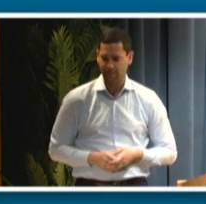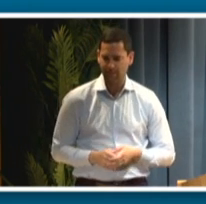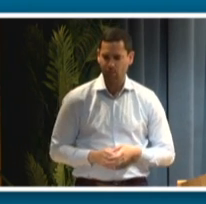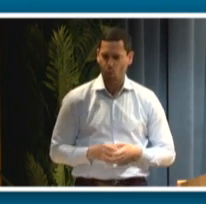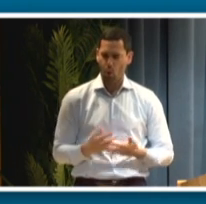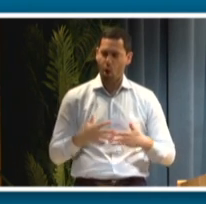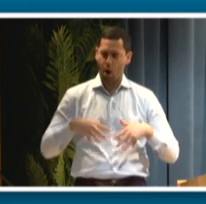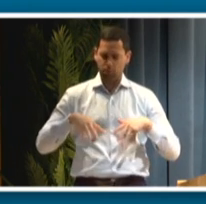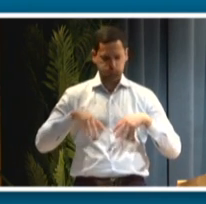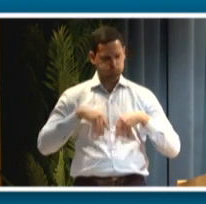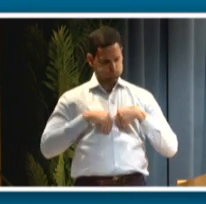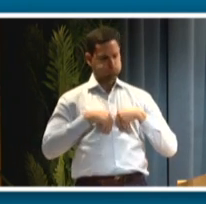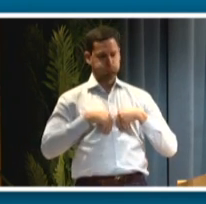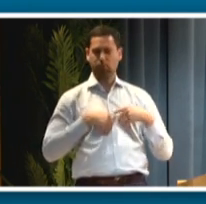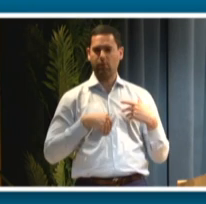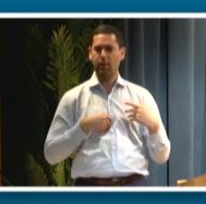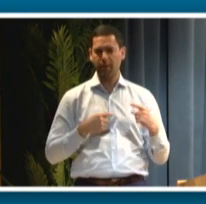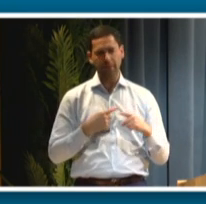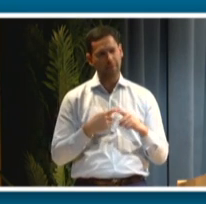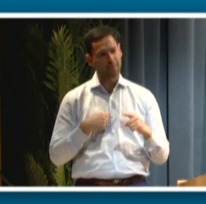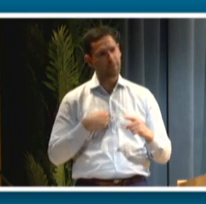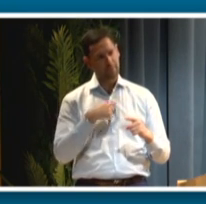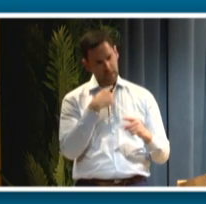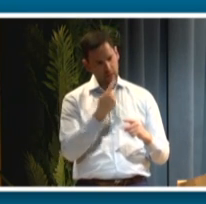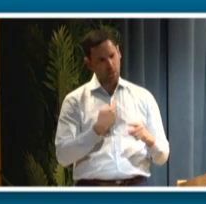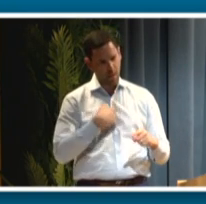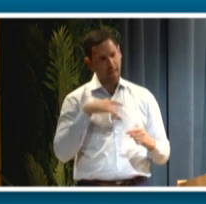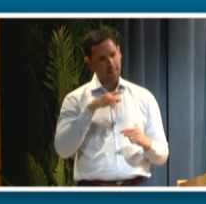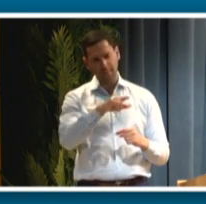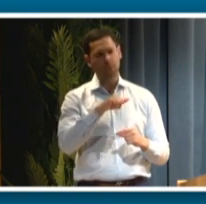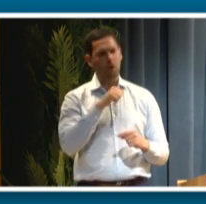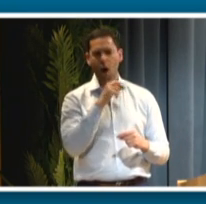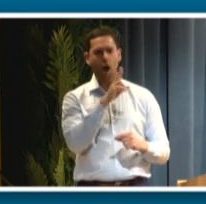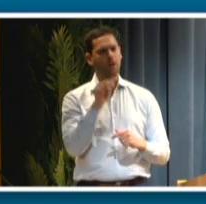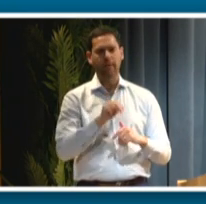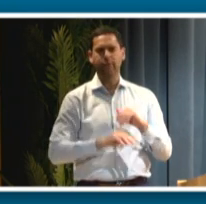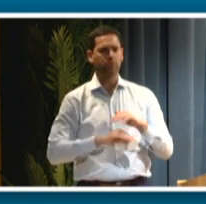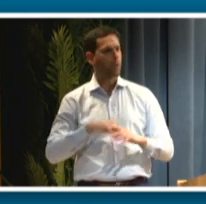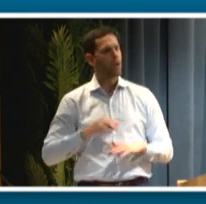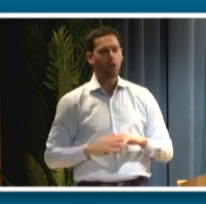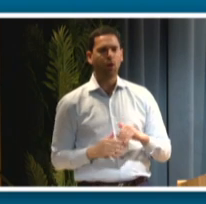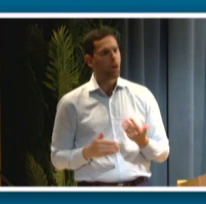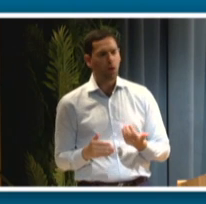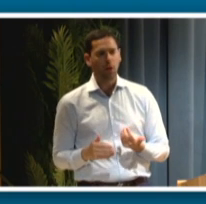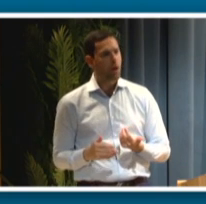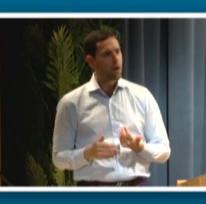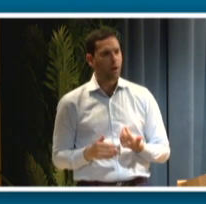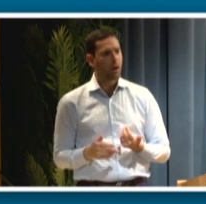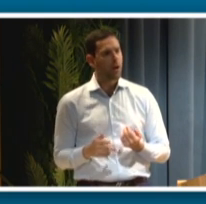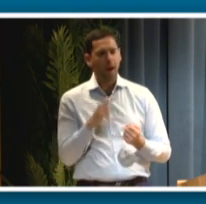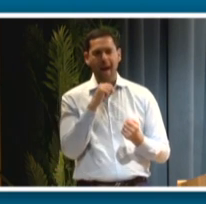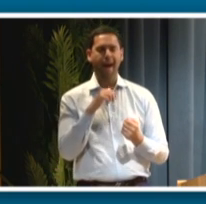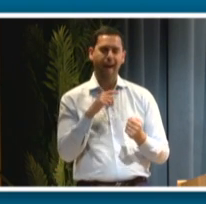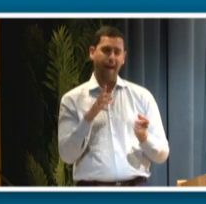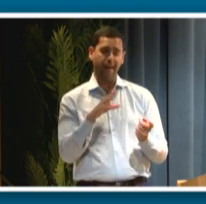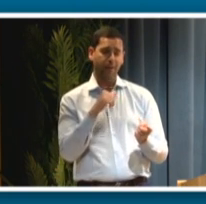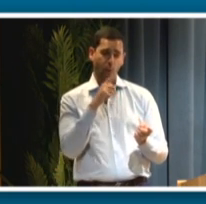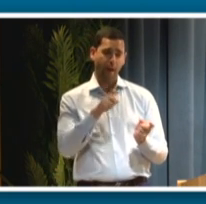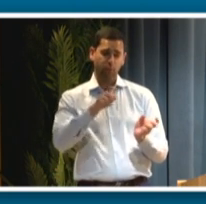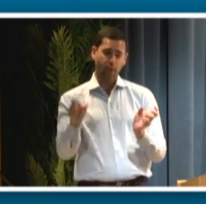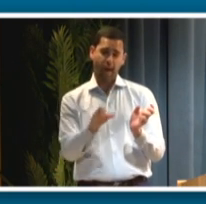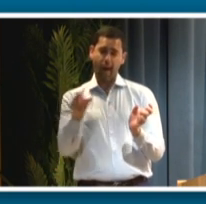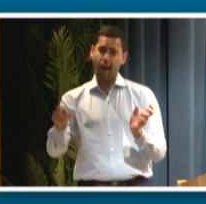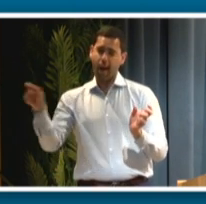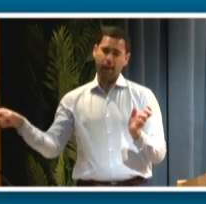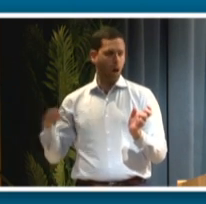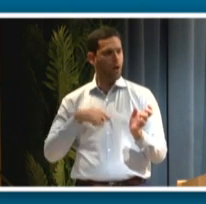I love you doesn't have to be an uncomfortable thing, brother. Right. I love you. And I don't have to add any extra to it. Right? I can just say I love you,